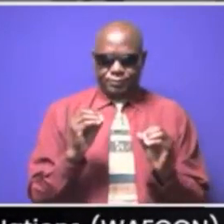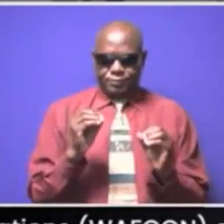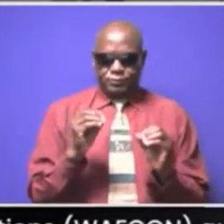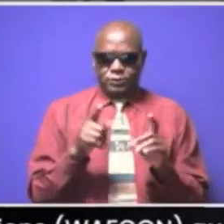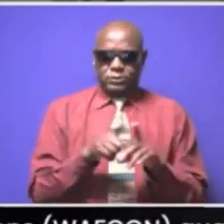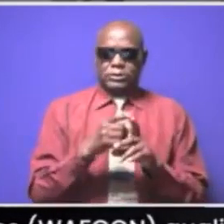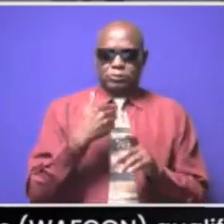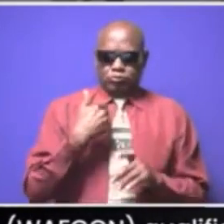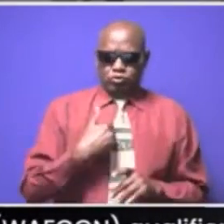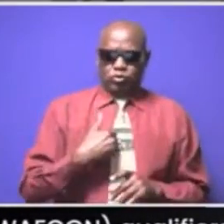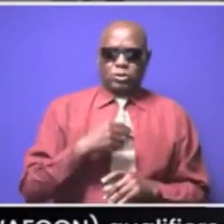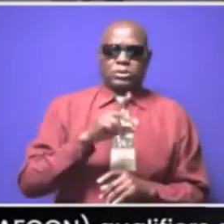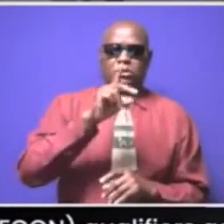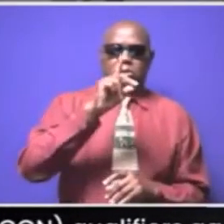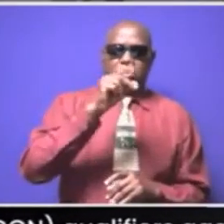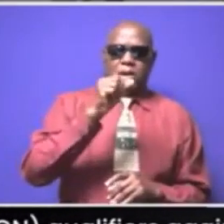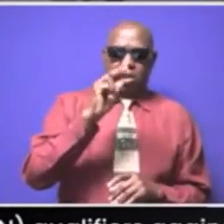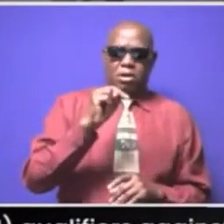region